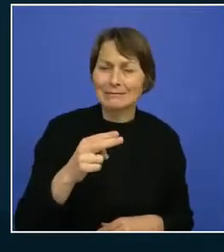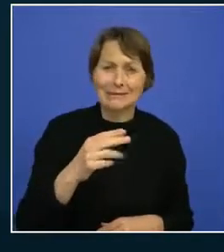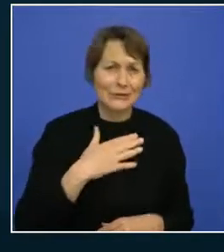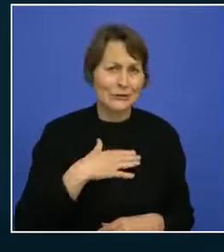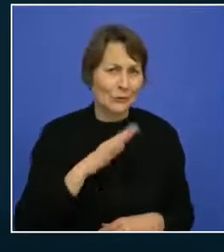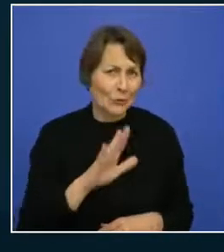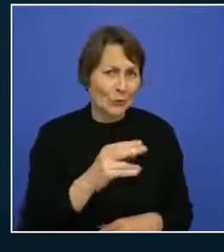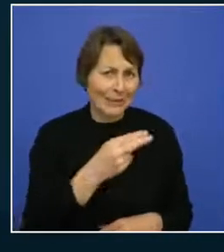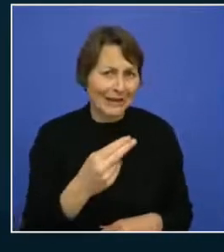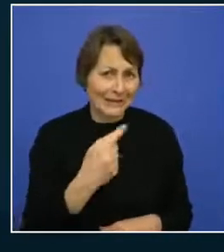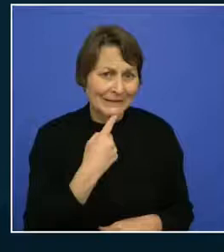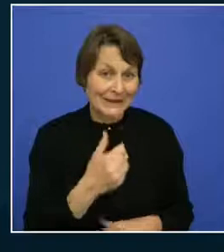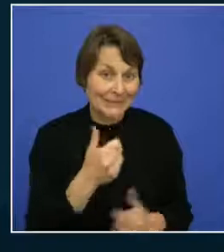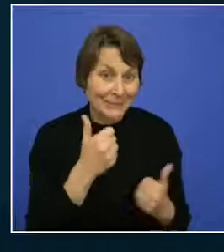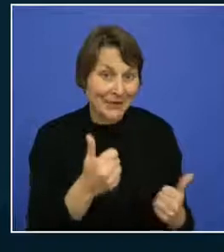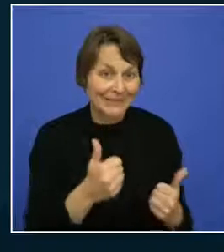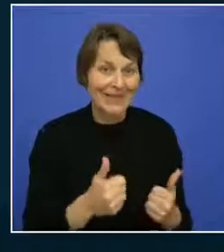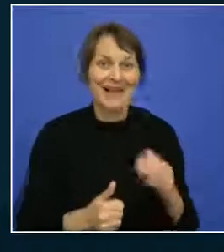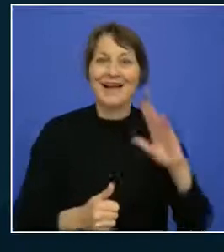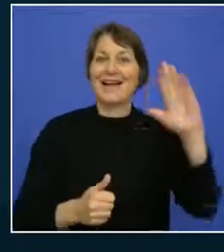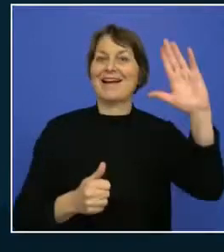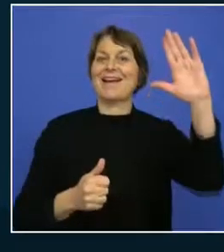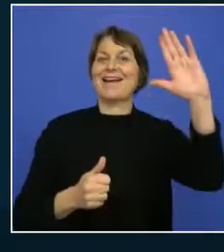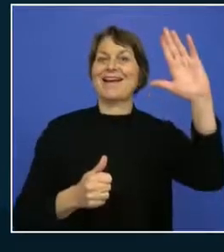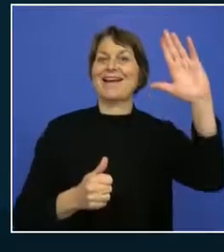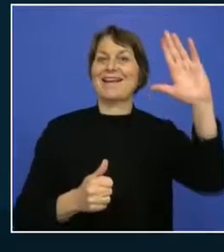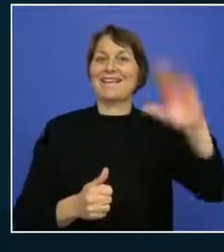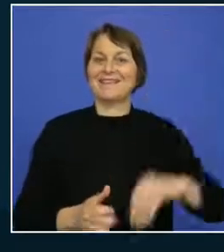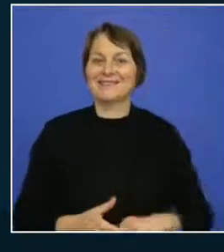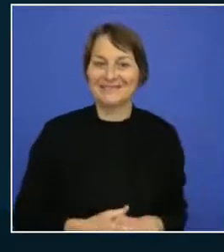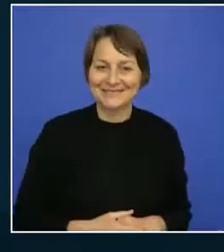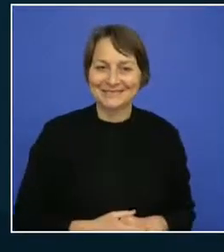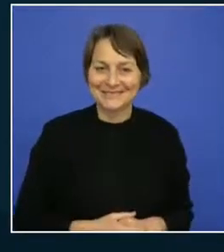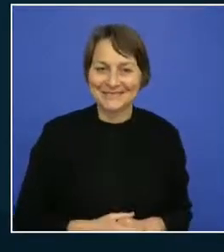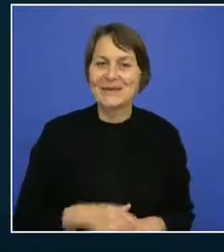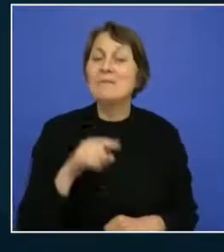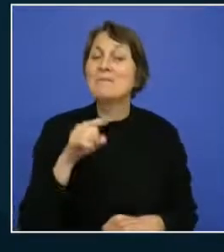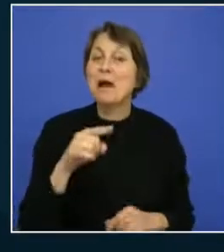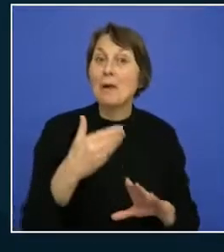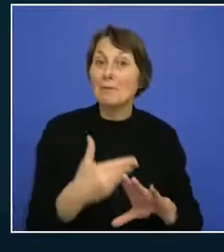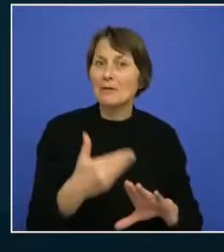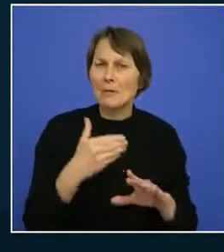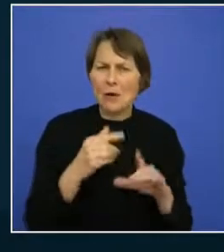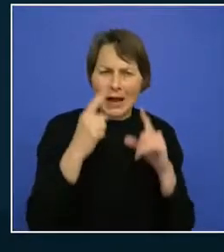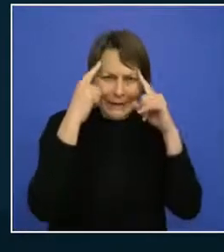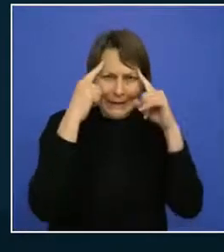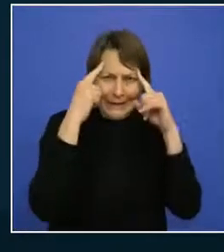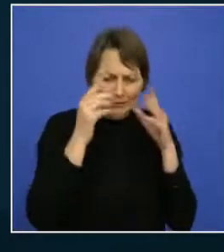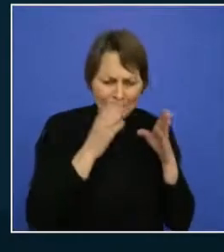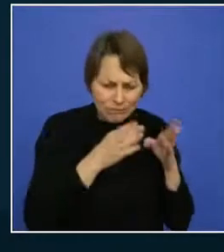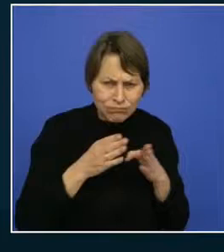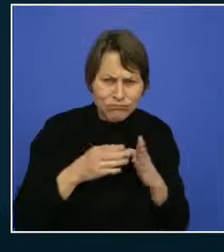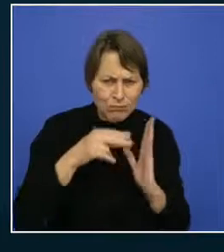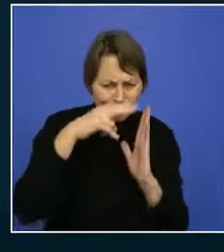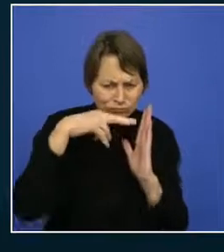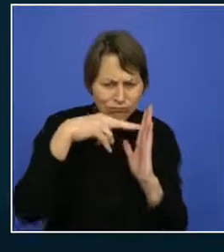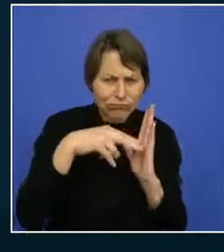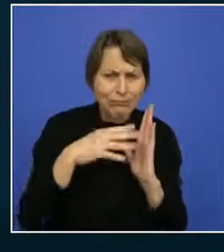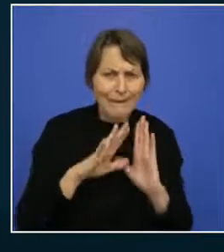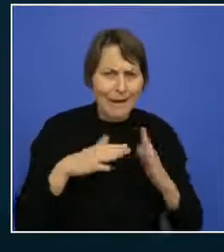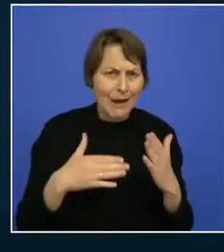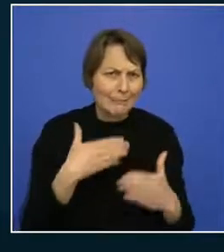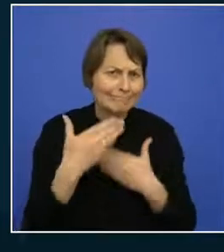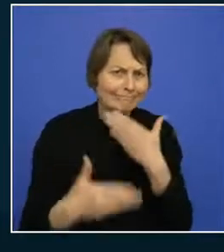correctly because, well, I did try to prepare very well today. And I